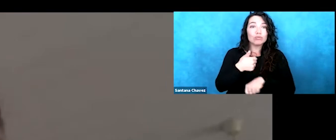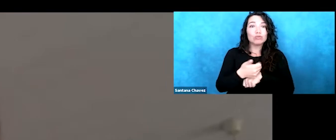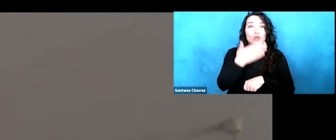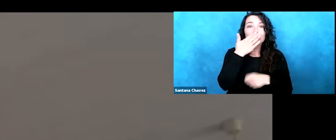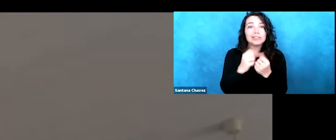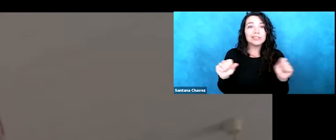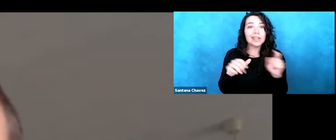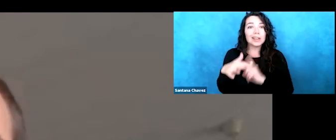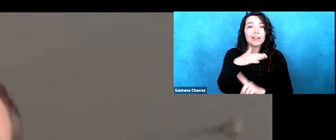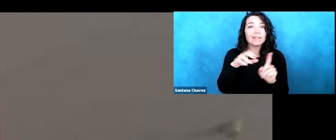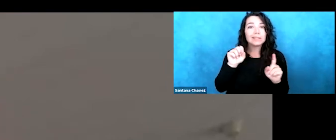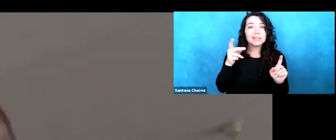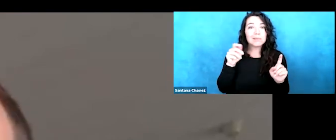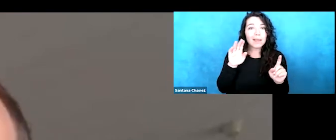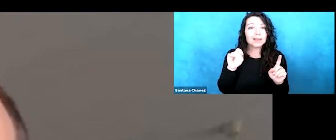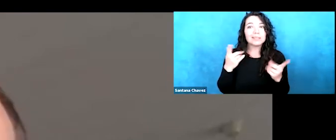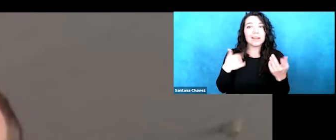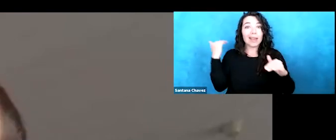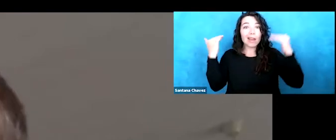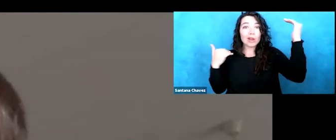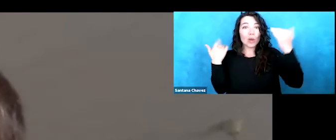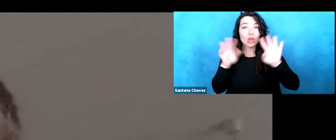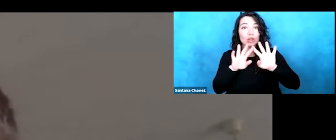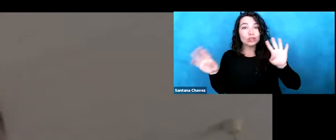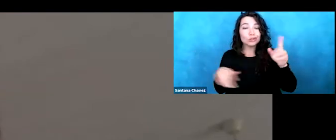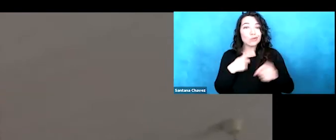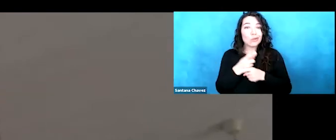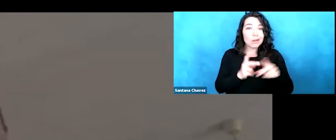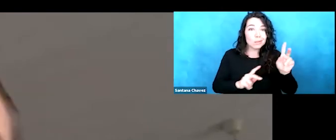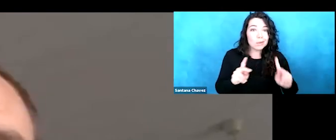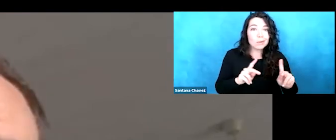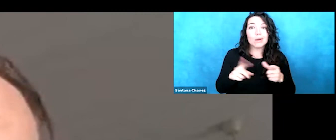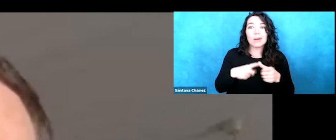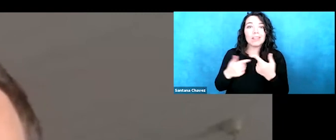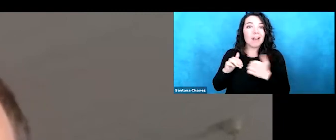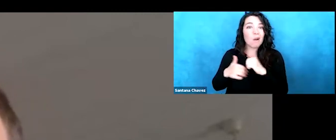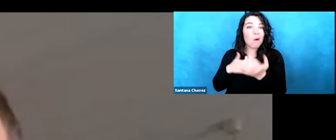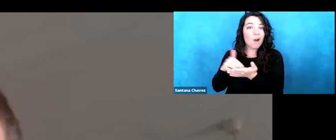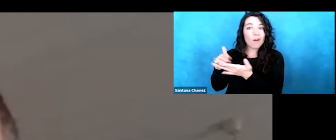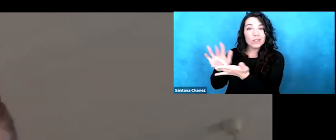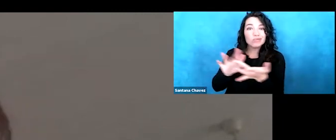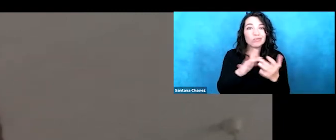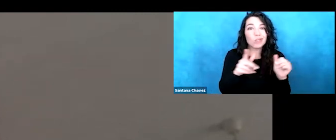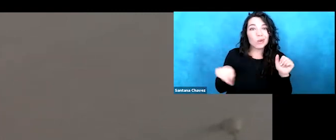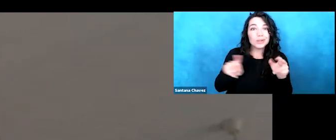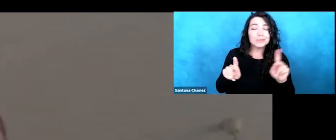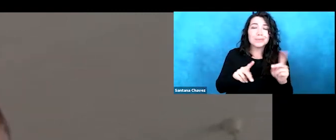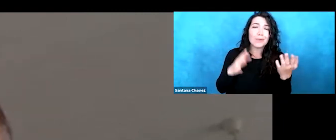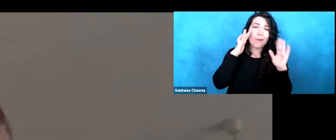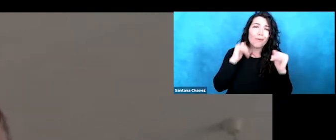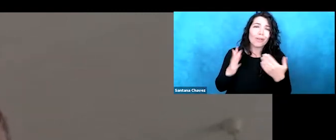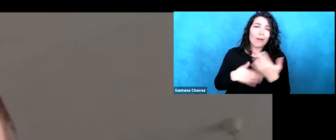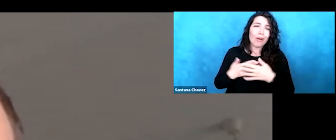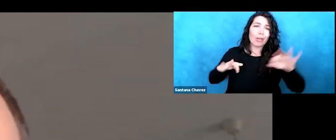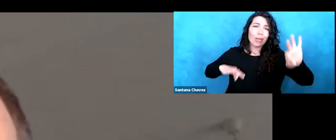those adults are the right people and the dose is sustained. So I hope that was useful. Thank you very much for having me on. I think that's my 10